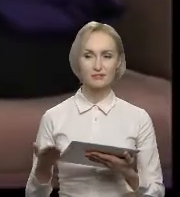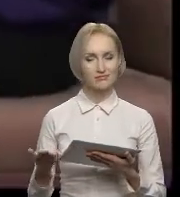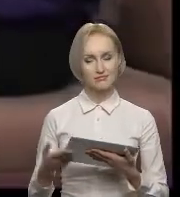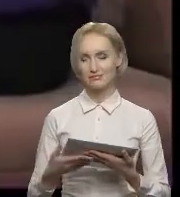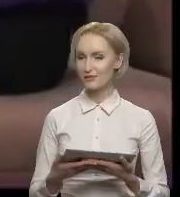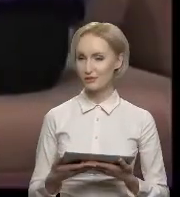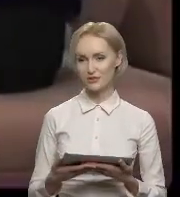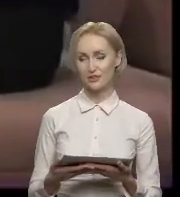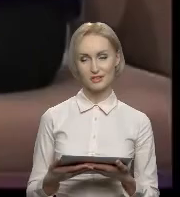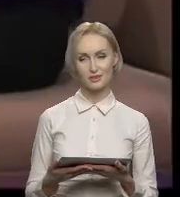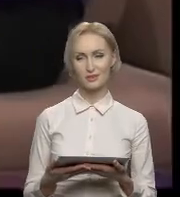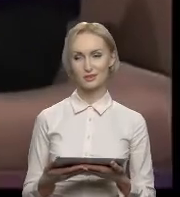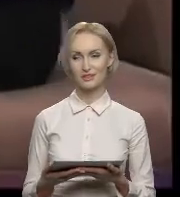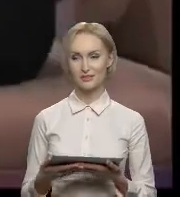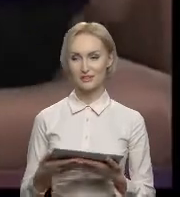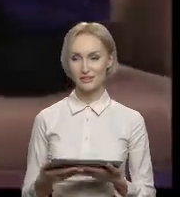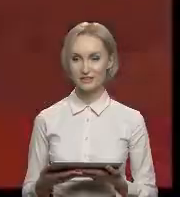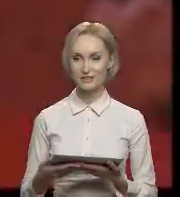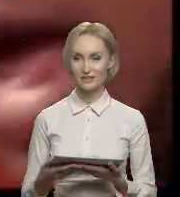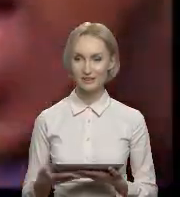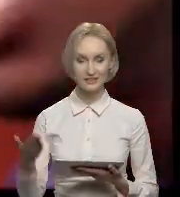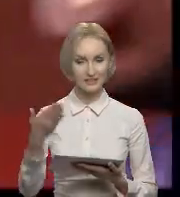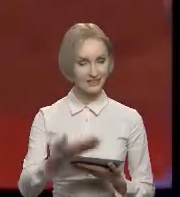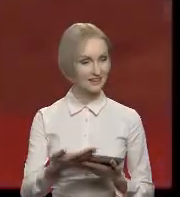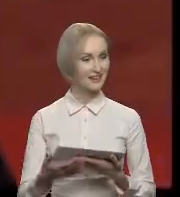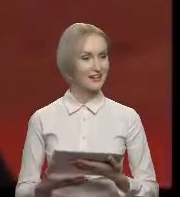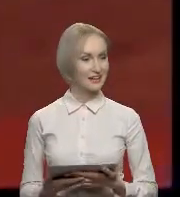and chilling? One, that was a friend. That was a friend.